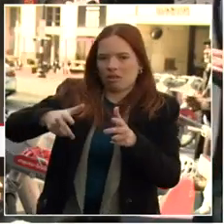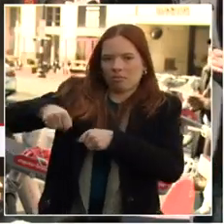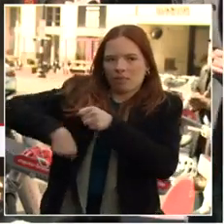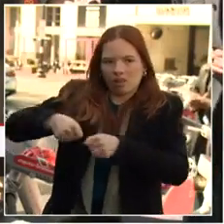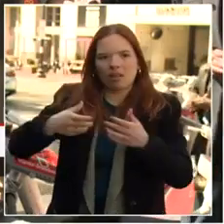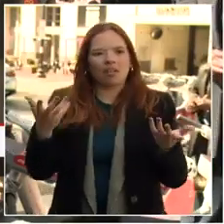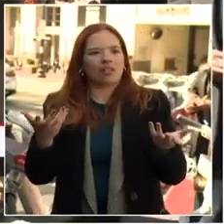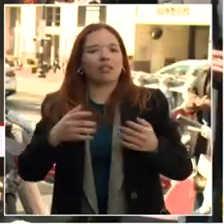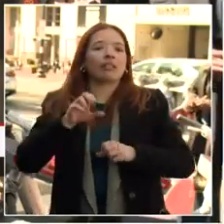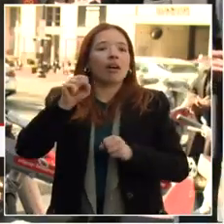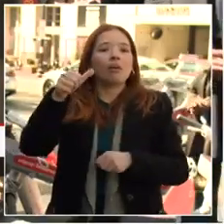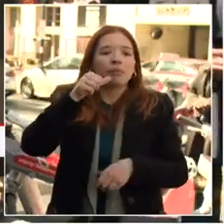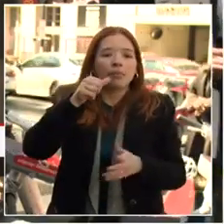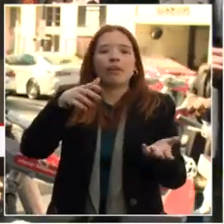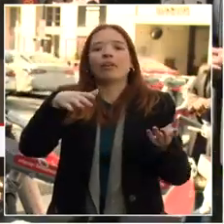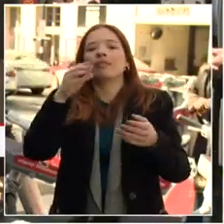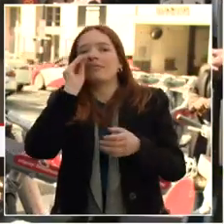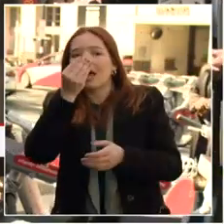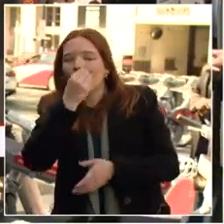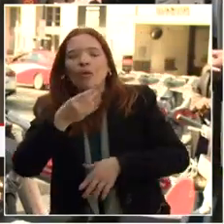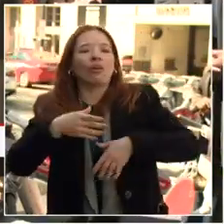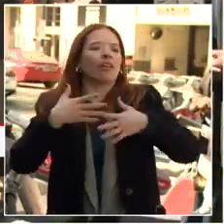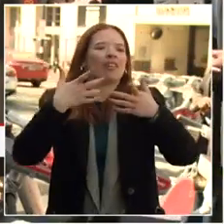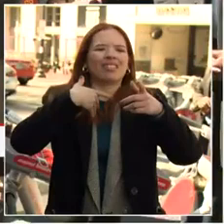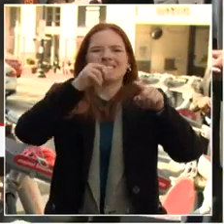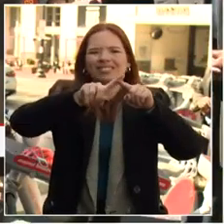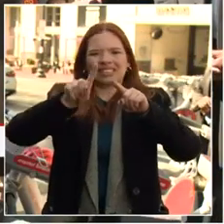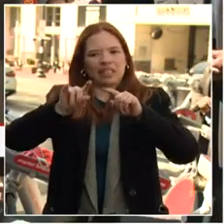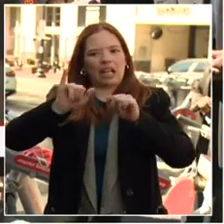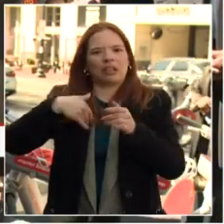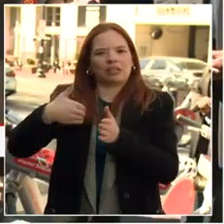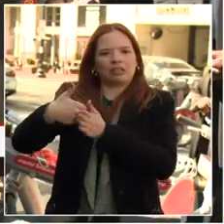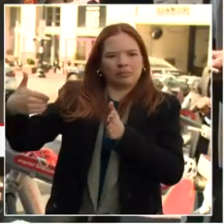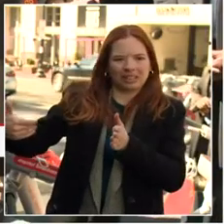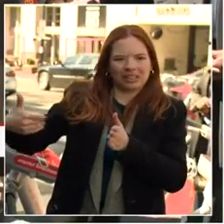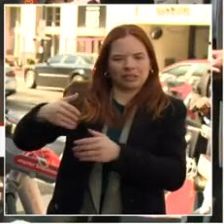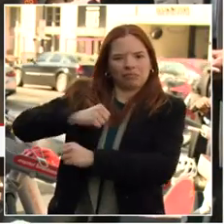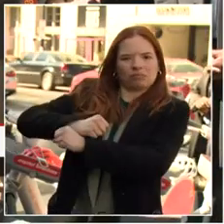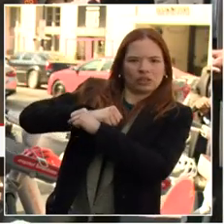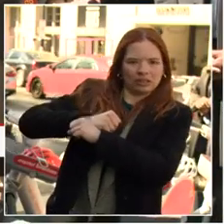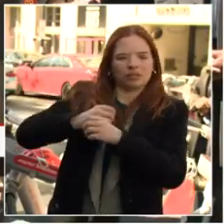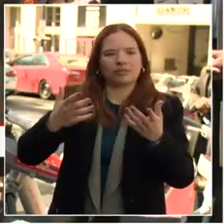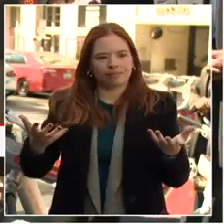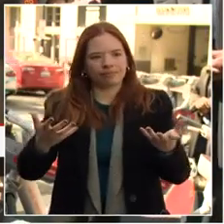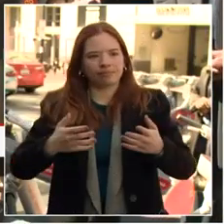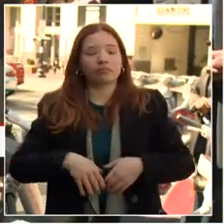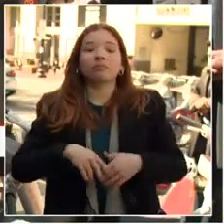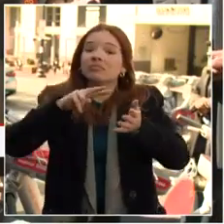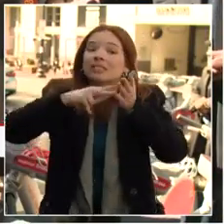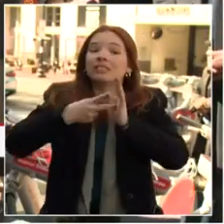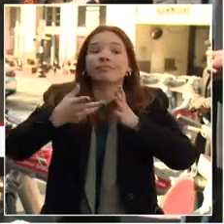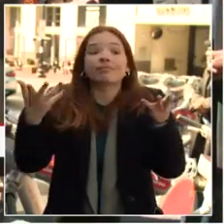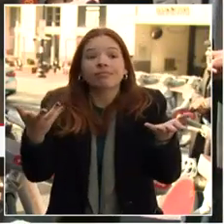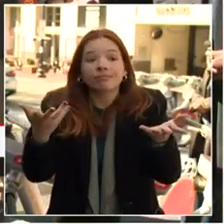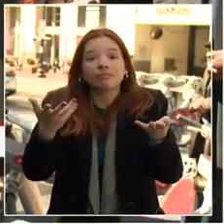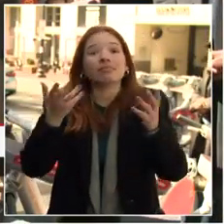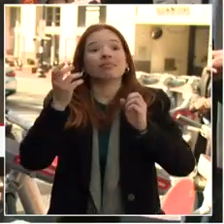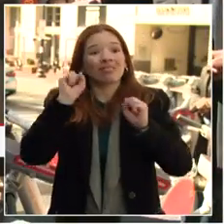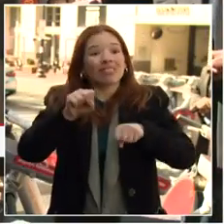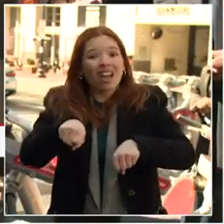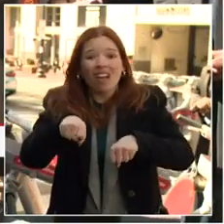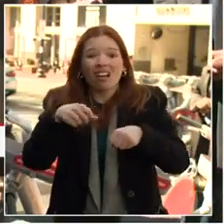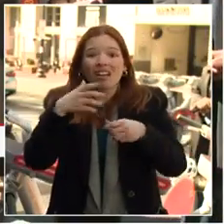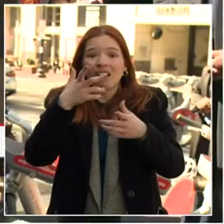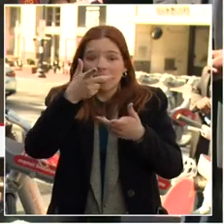bollards. This means that cyclists are less likely to be involved in accidents and injuries, and they can feel